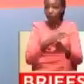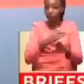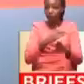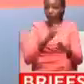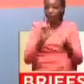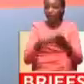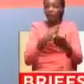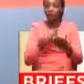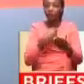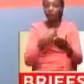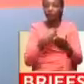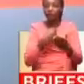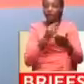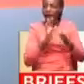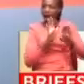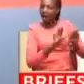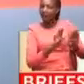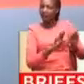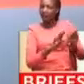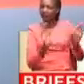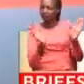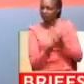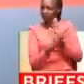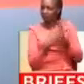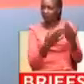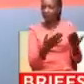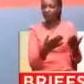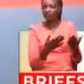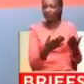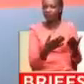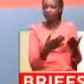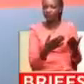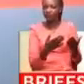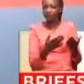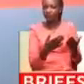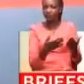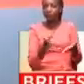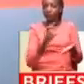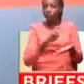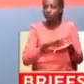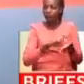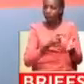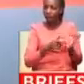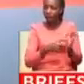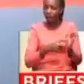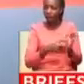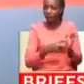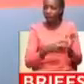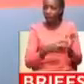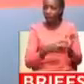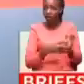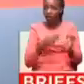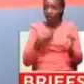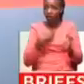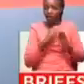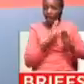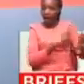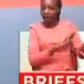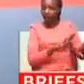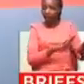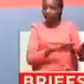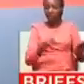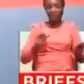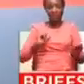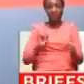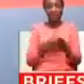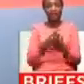with the stuff she was messing with. I felt like, man, that stuff is a little deep, you know. So I broke it off with her and left New York, and